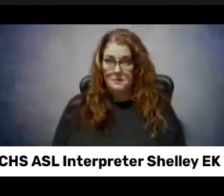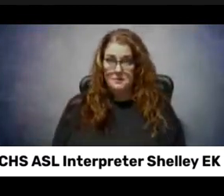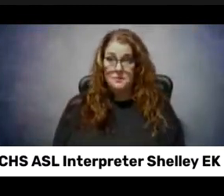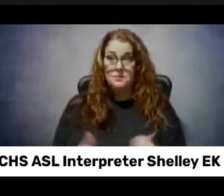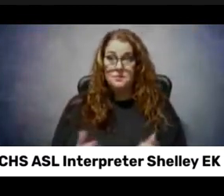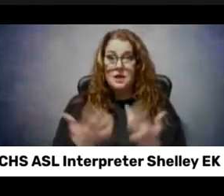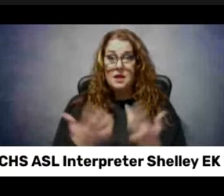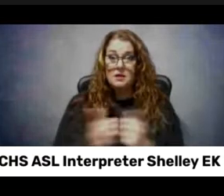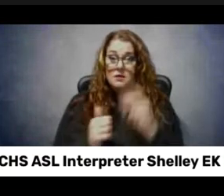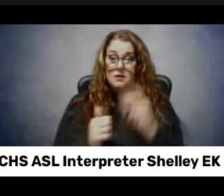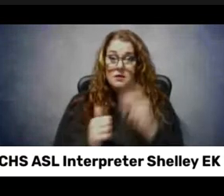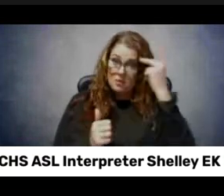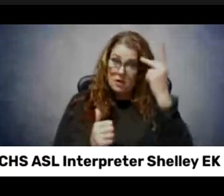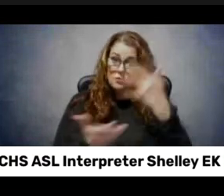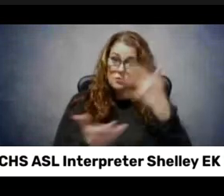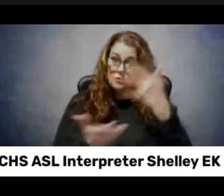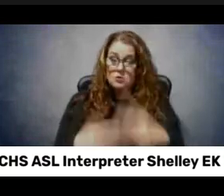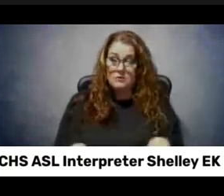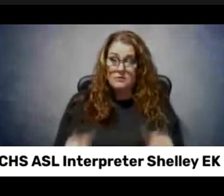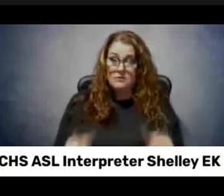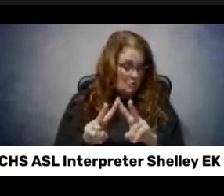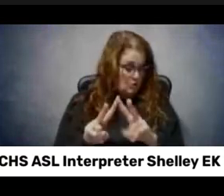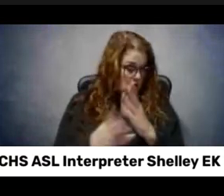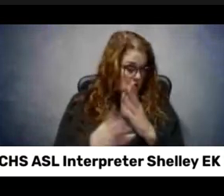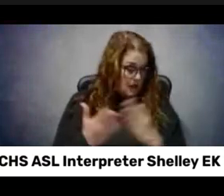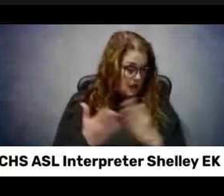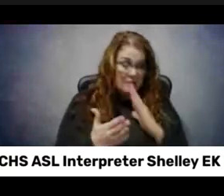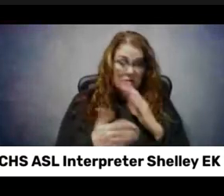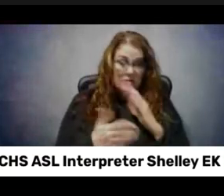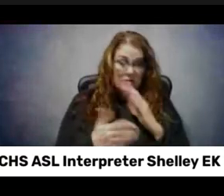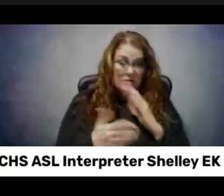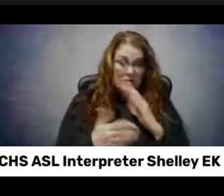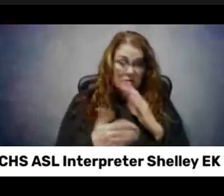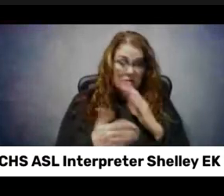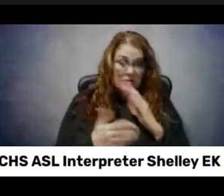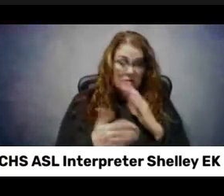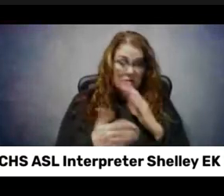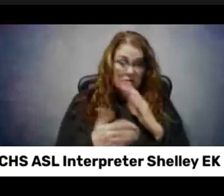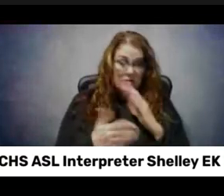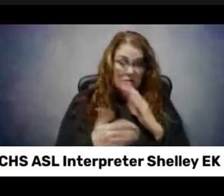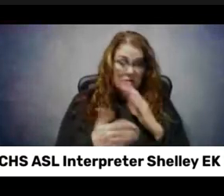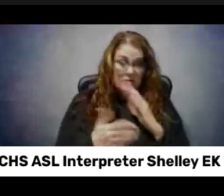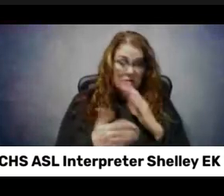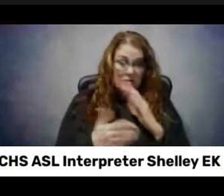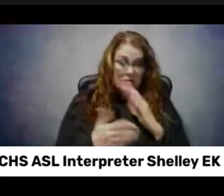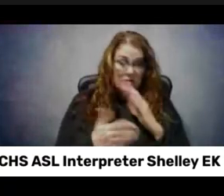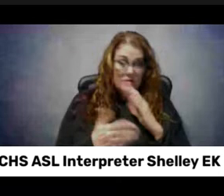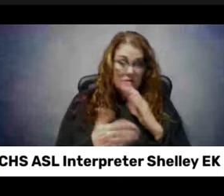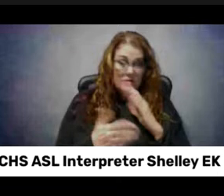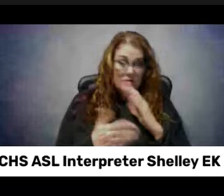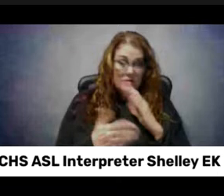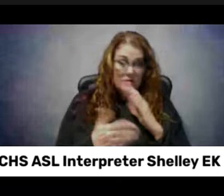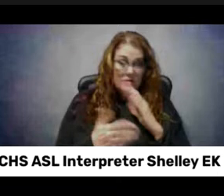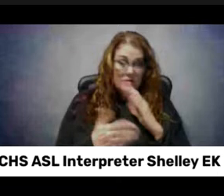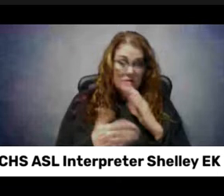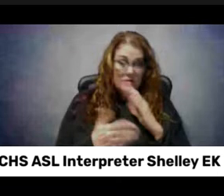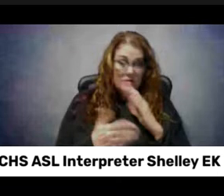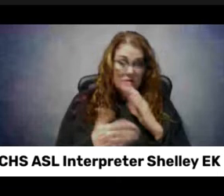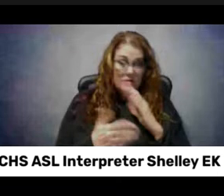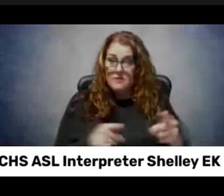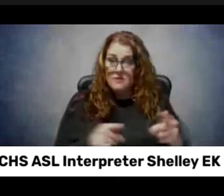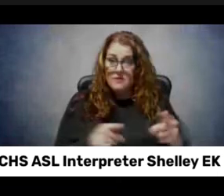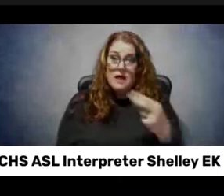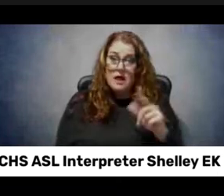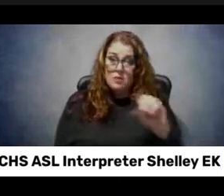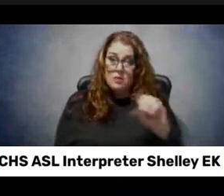Expressions of political and social values are aspects of placemaking in the gardens as well. This slide shows an annual event at Hello